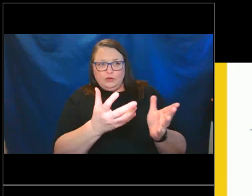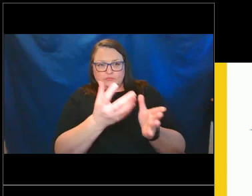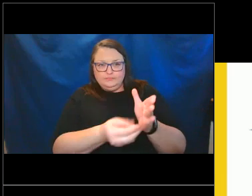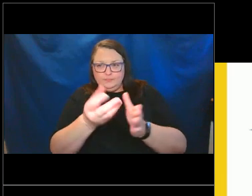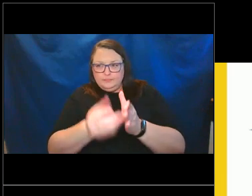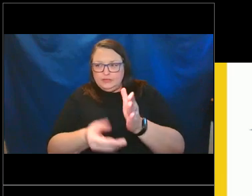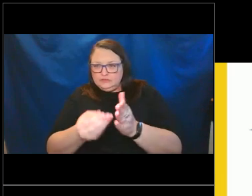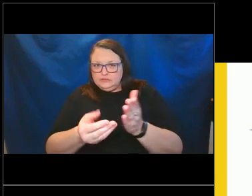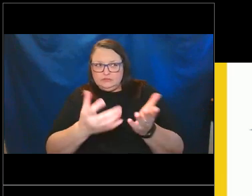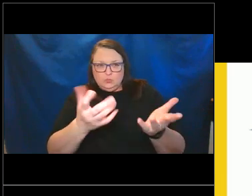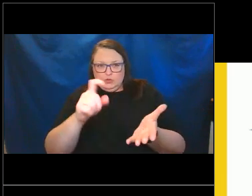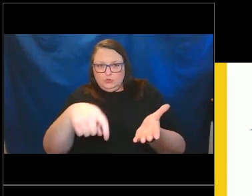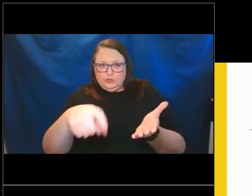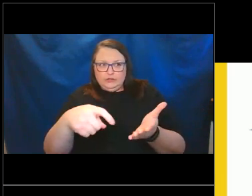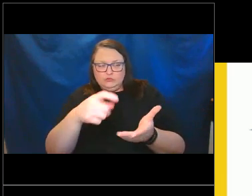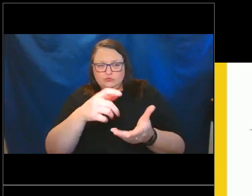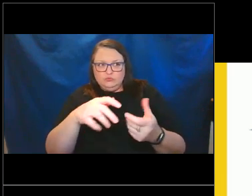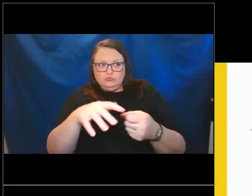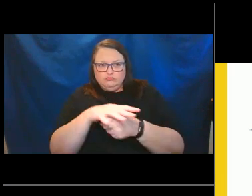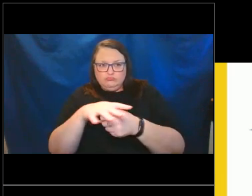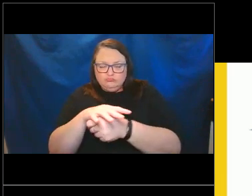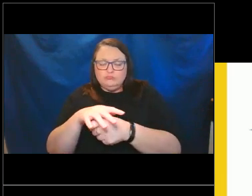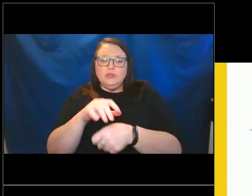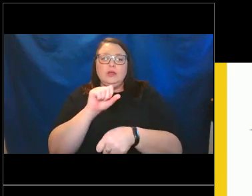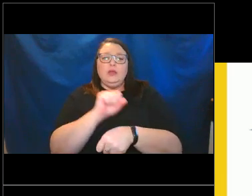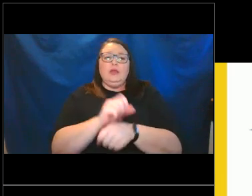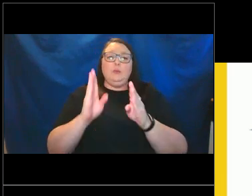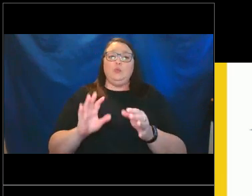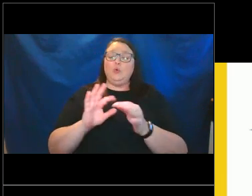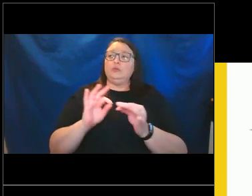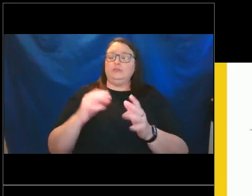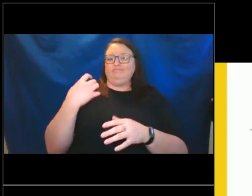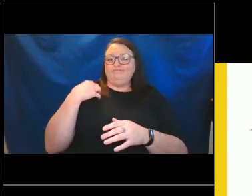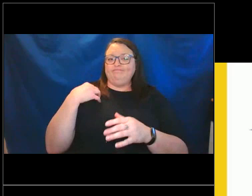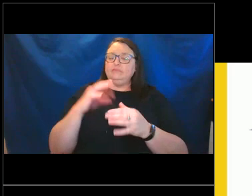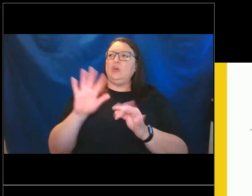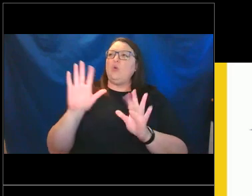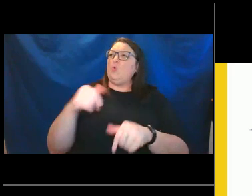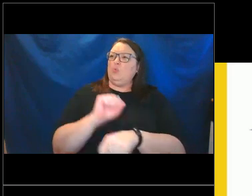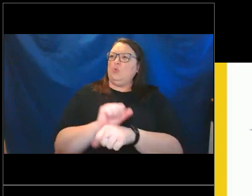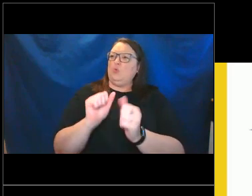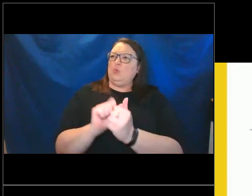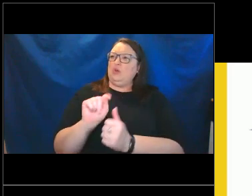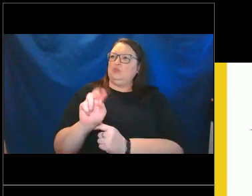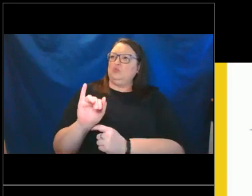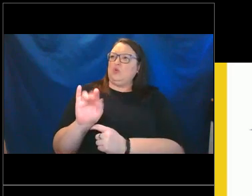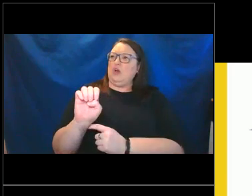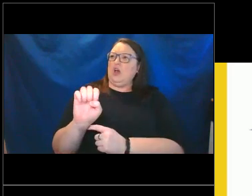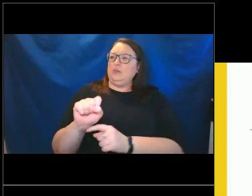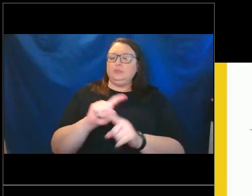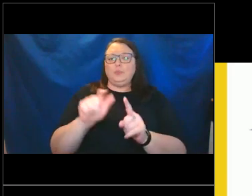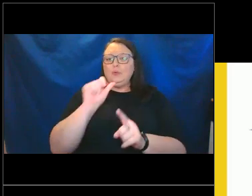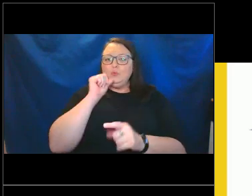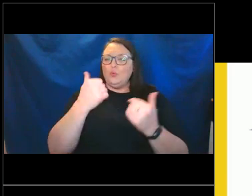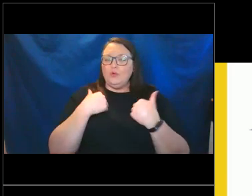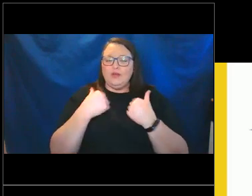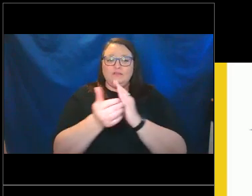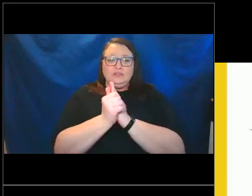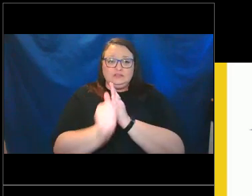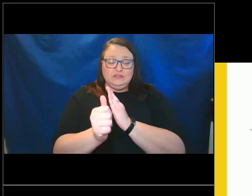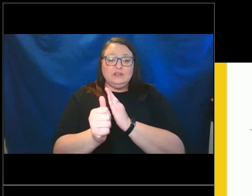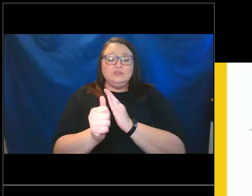the employers routinely say we work with tribes all the time and we don't have the skill sets in ethical tribal engagement